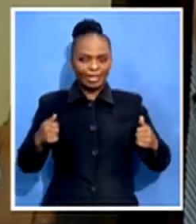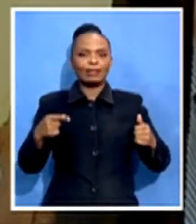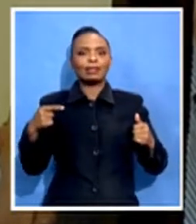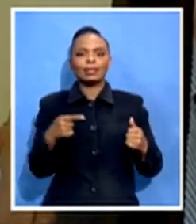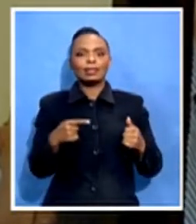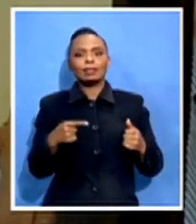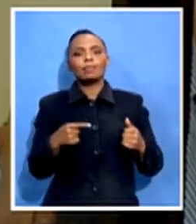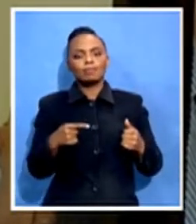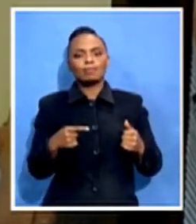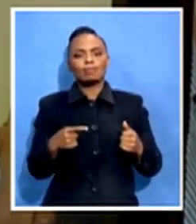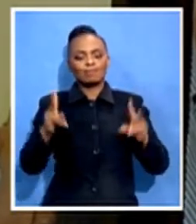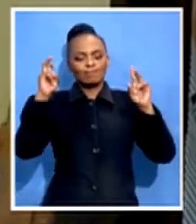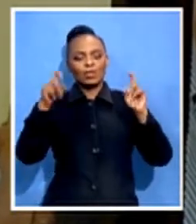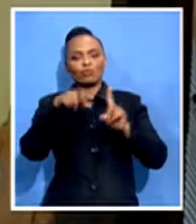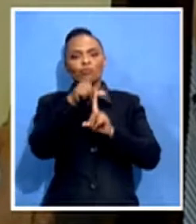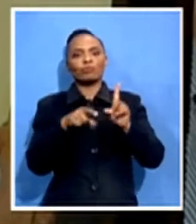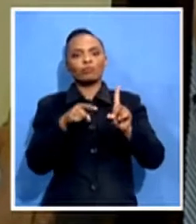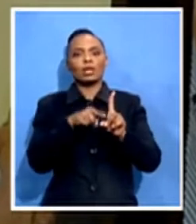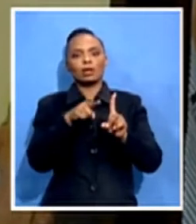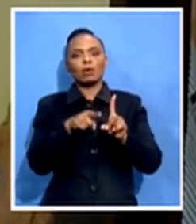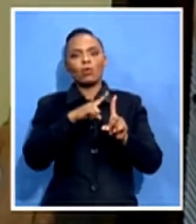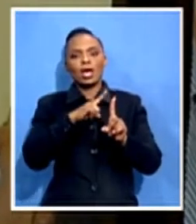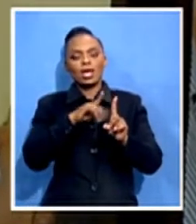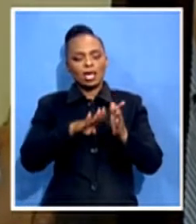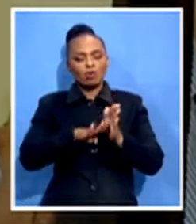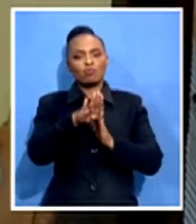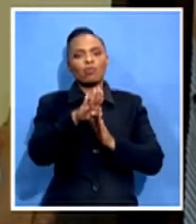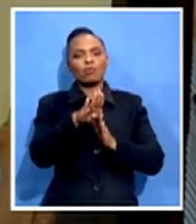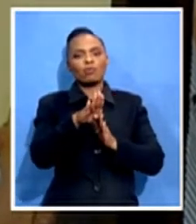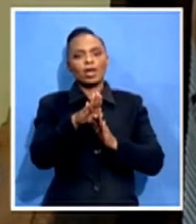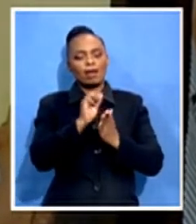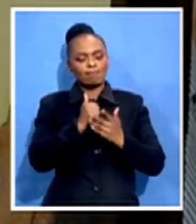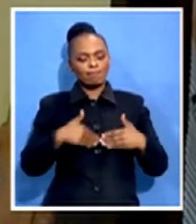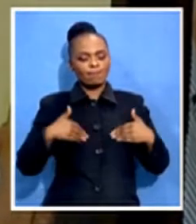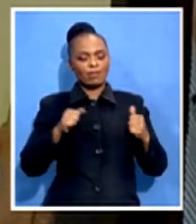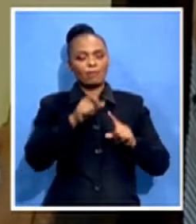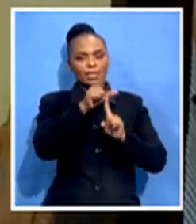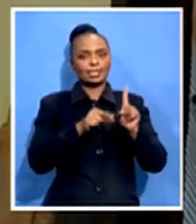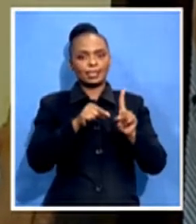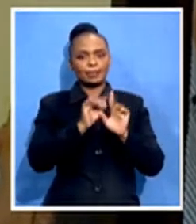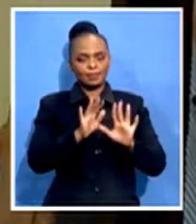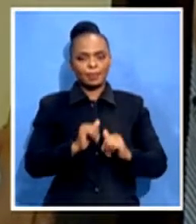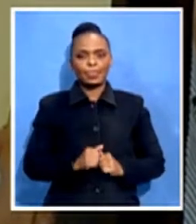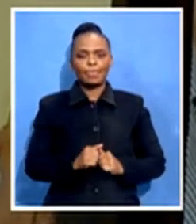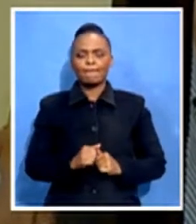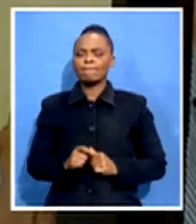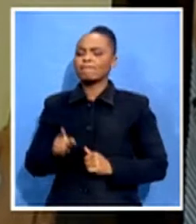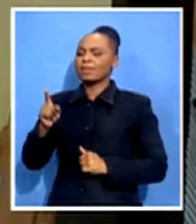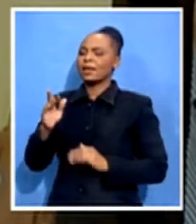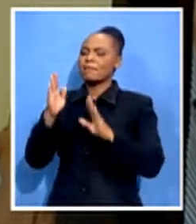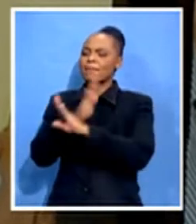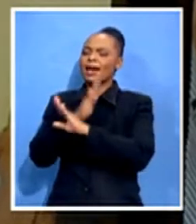of the person. Doctor, the private sector, what's its role in the private healthcare